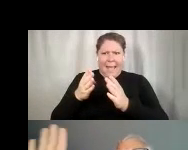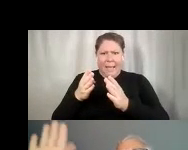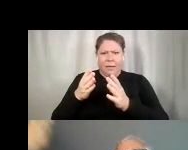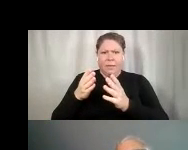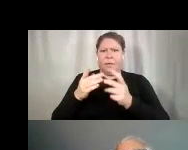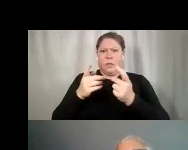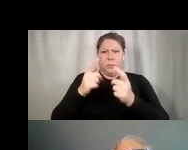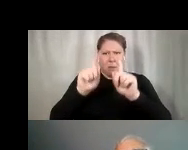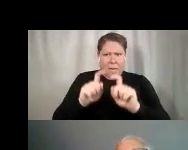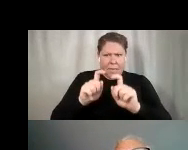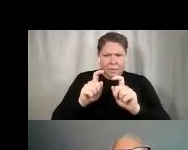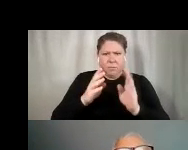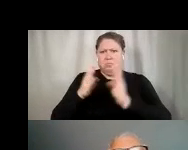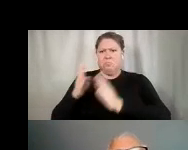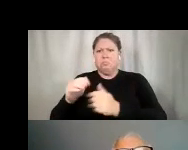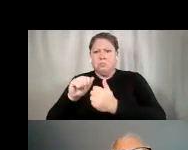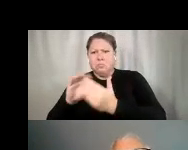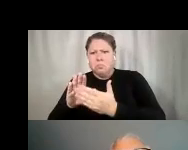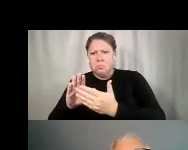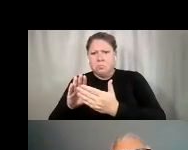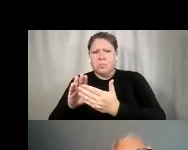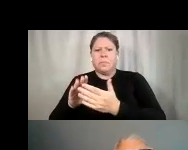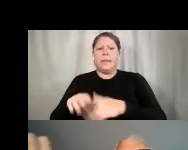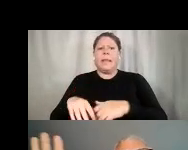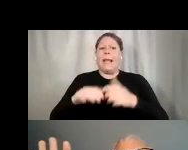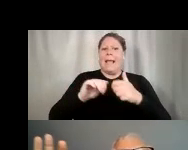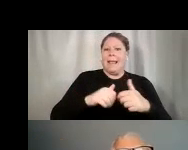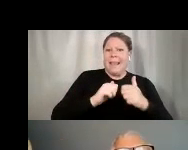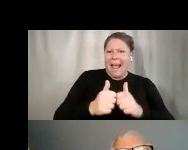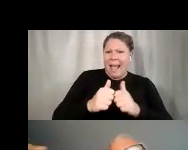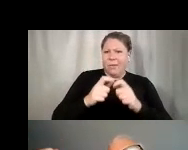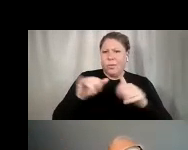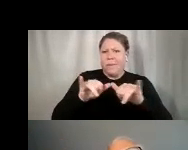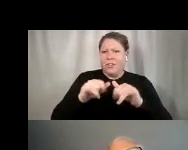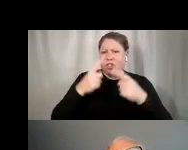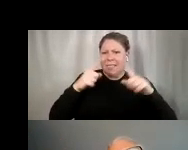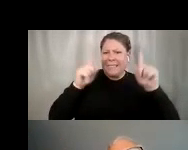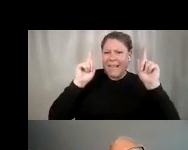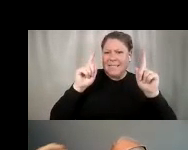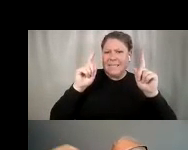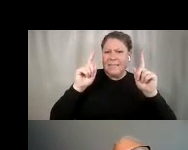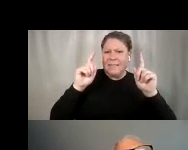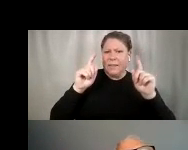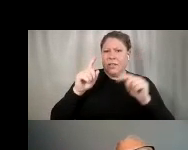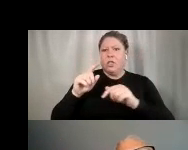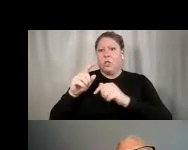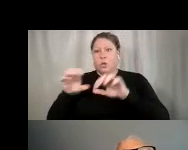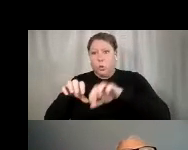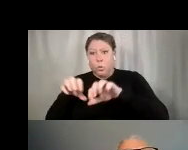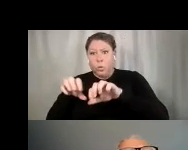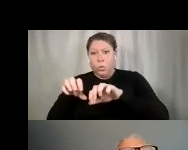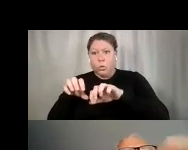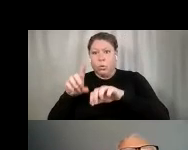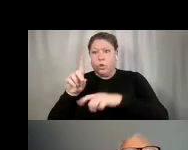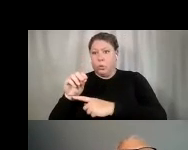out? What is the approach we're going to do? And then how do we measure success? So that the do phase is we're trying it out, and the check is to make sure